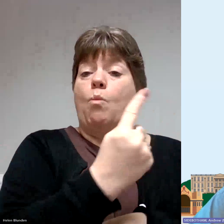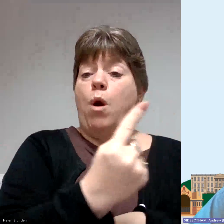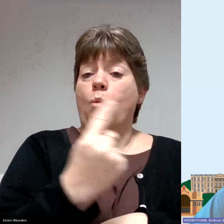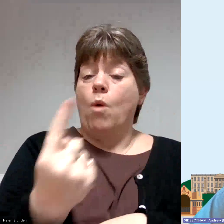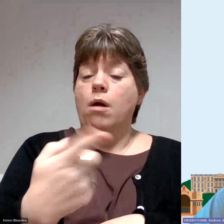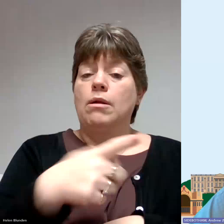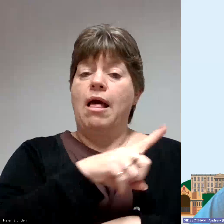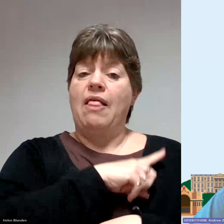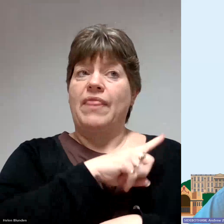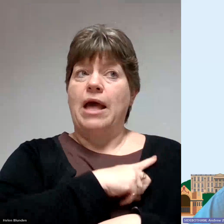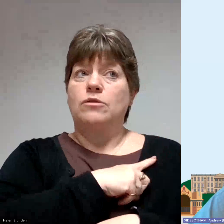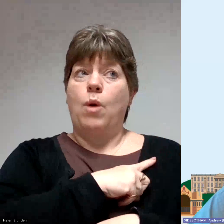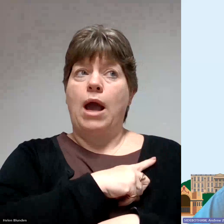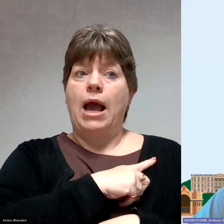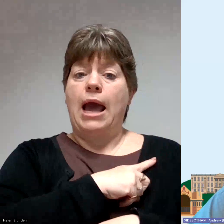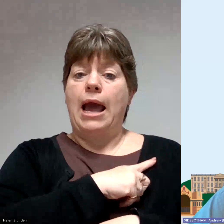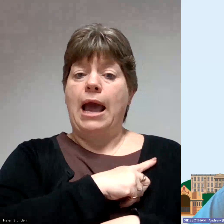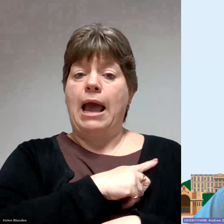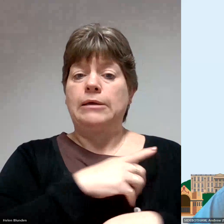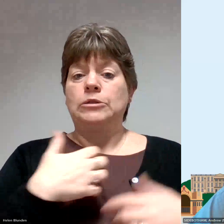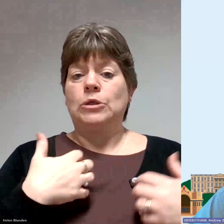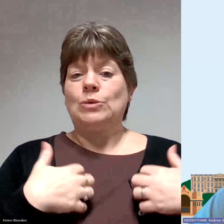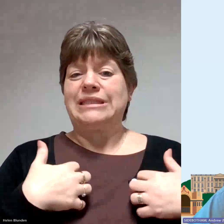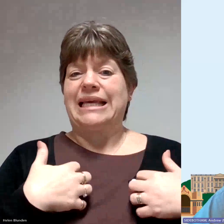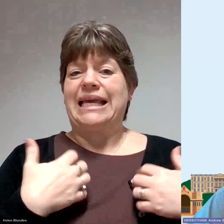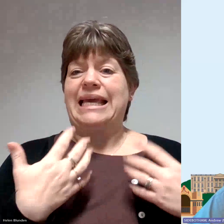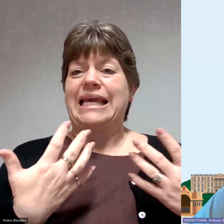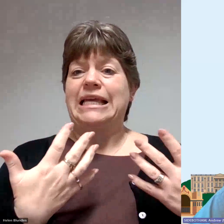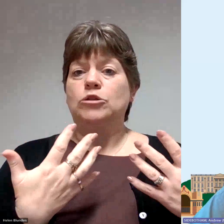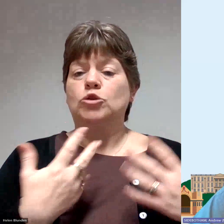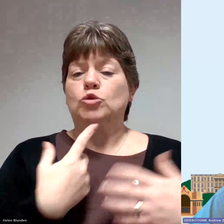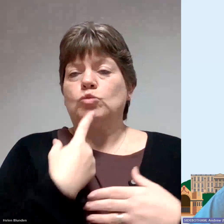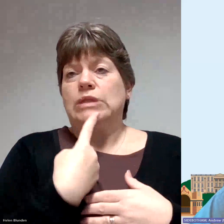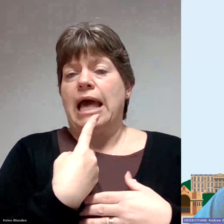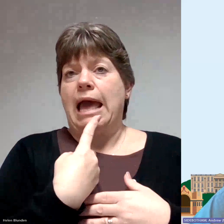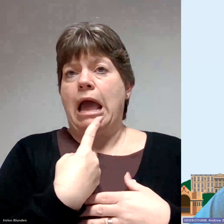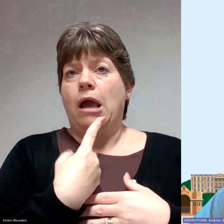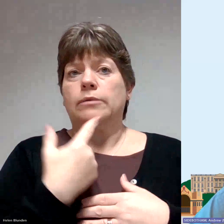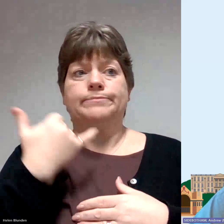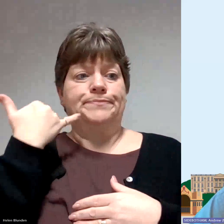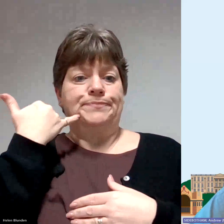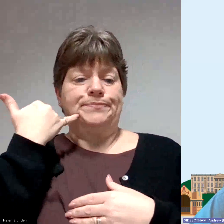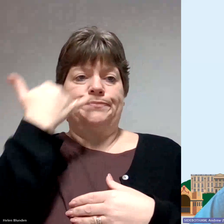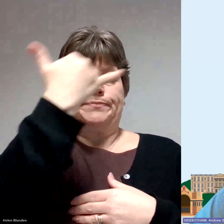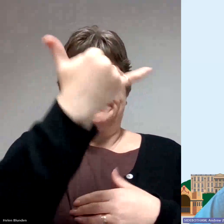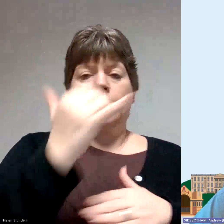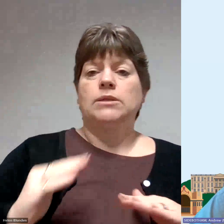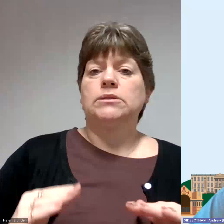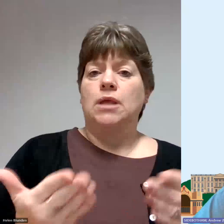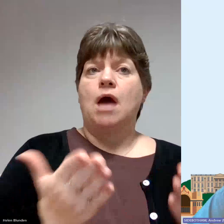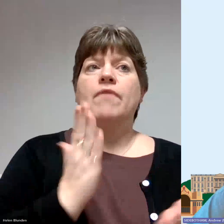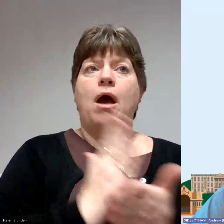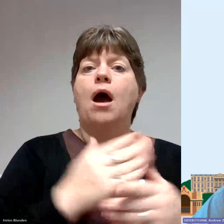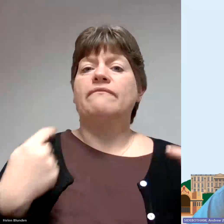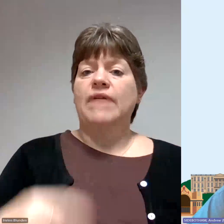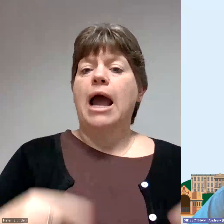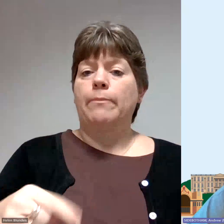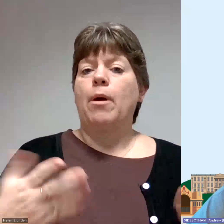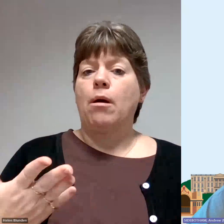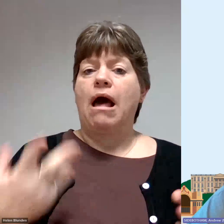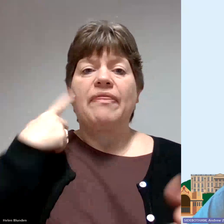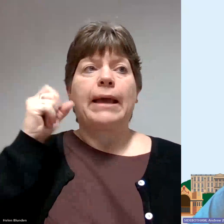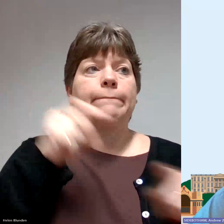why I was keen to sort of say that the telephony service is available. I think most